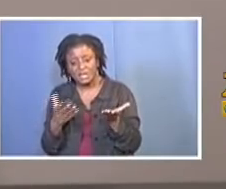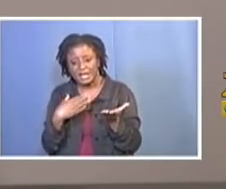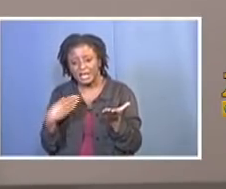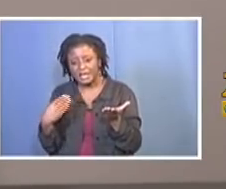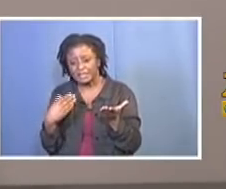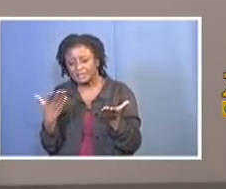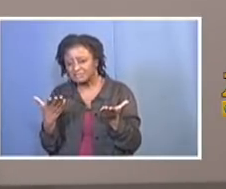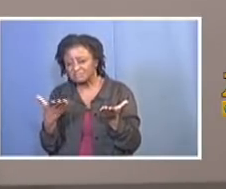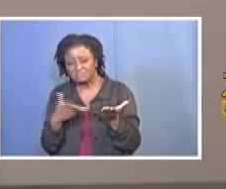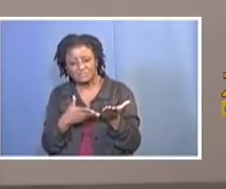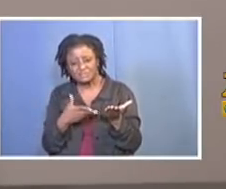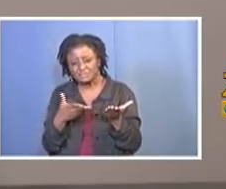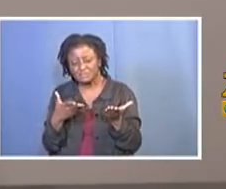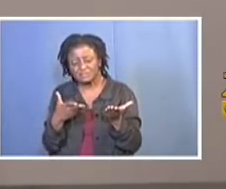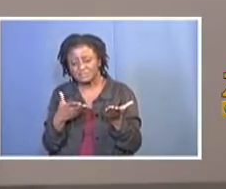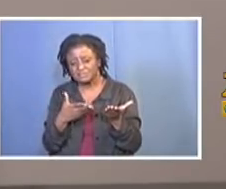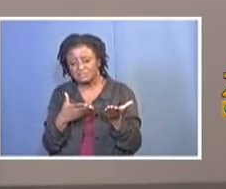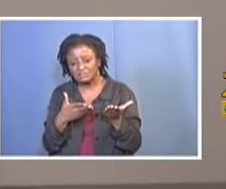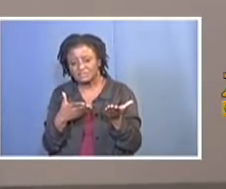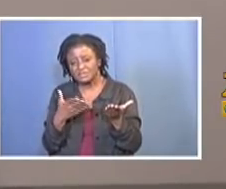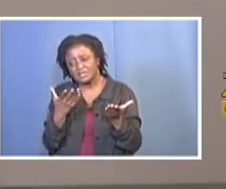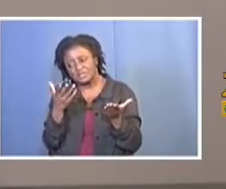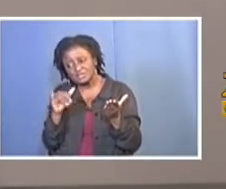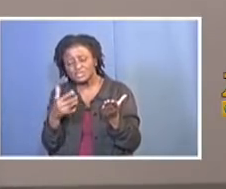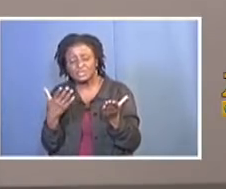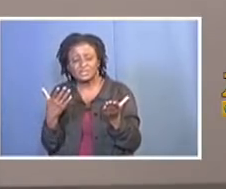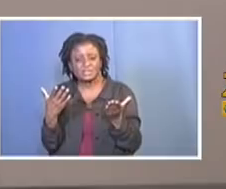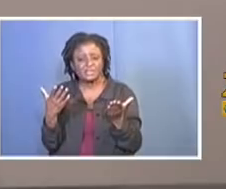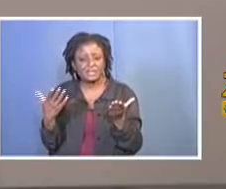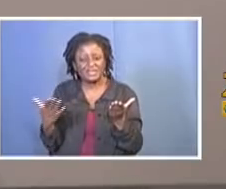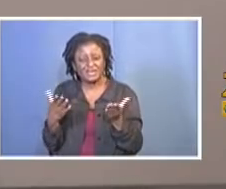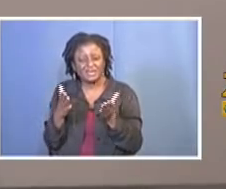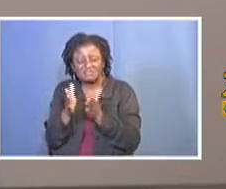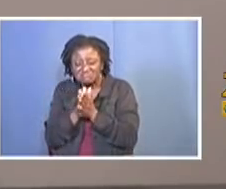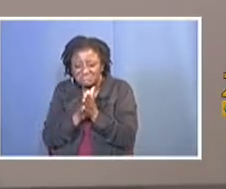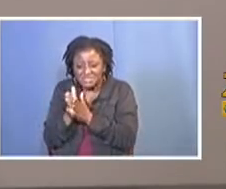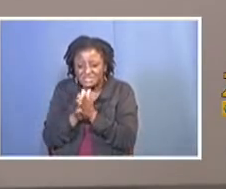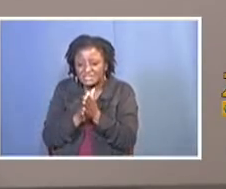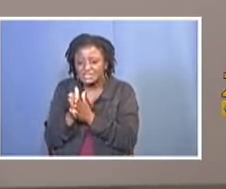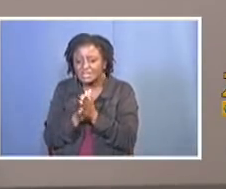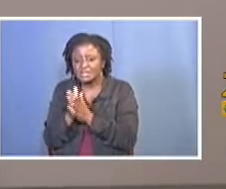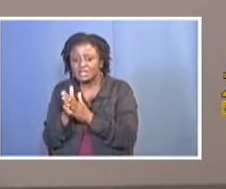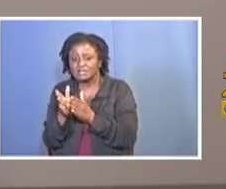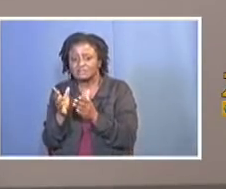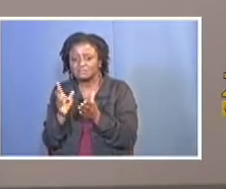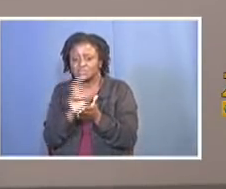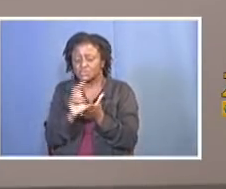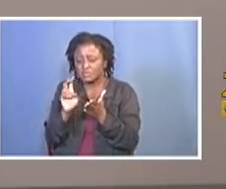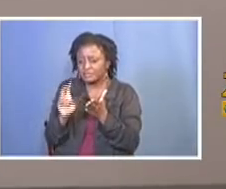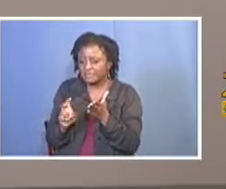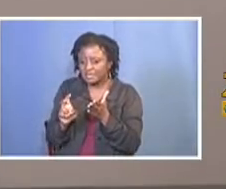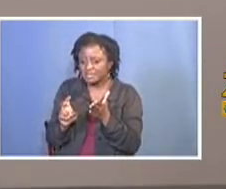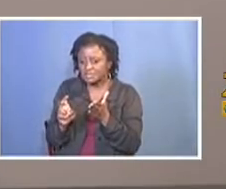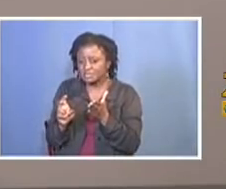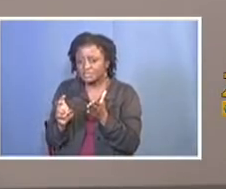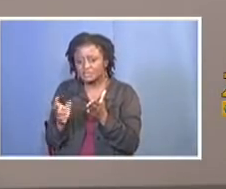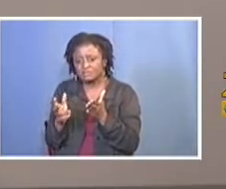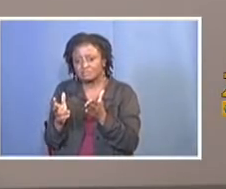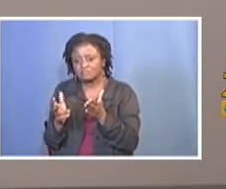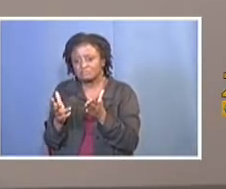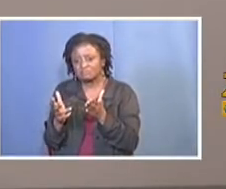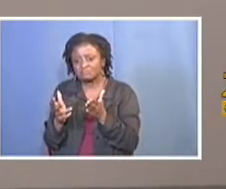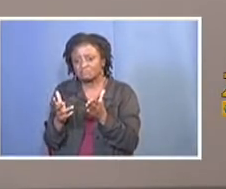and it just their desire to invest just withered